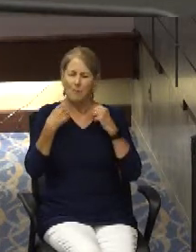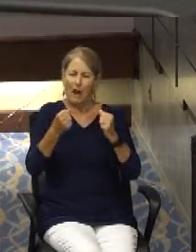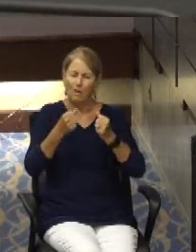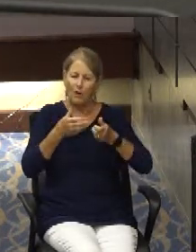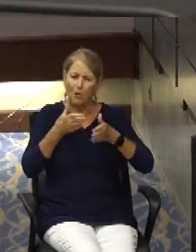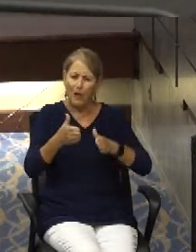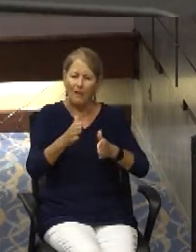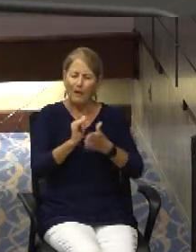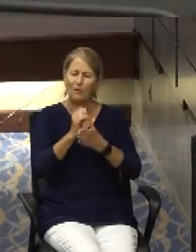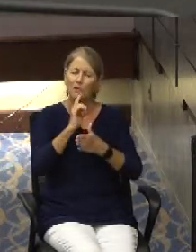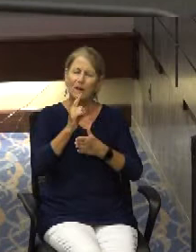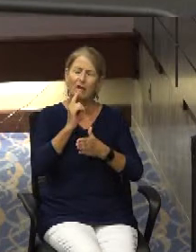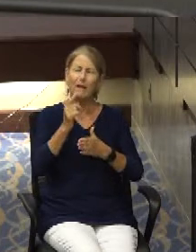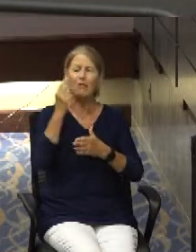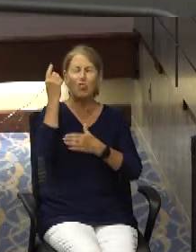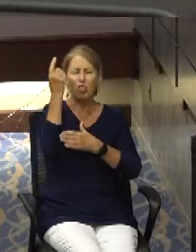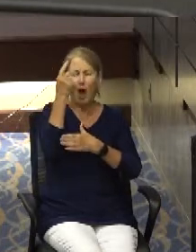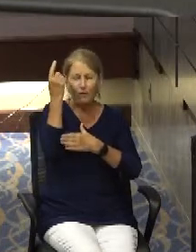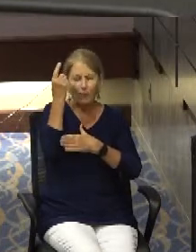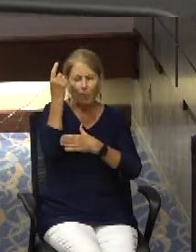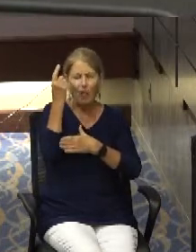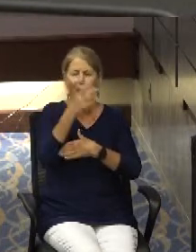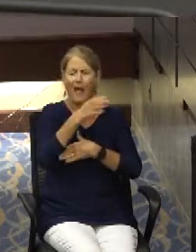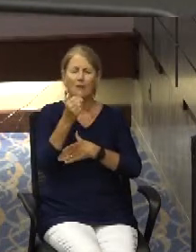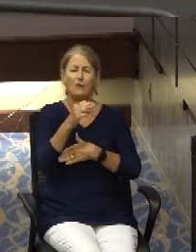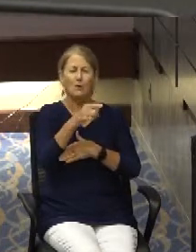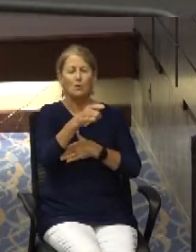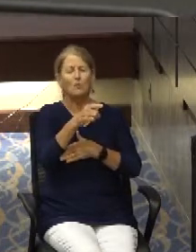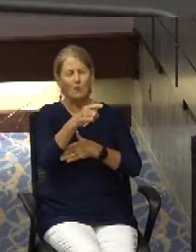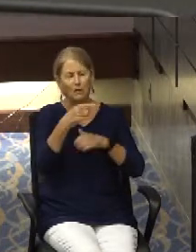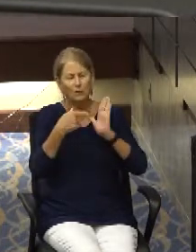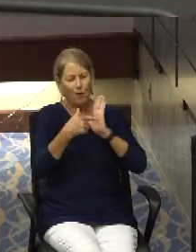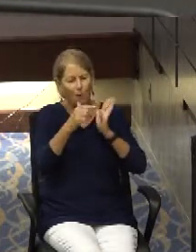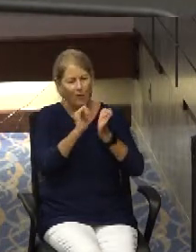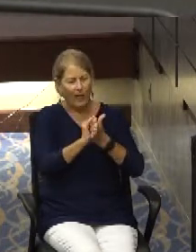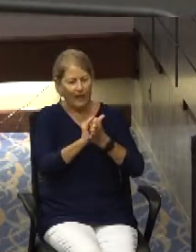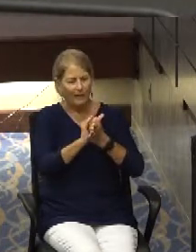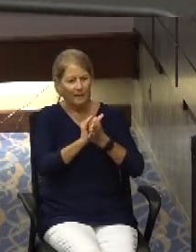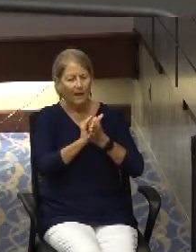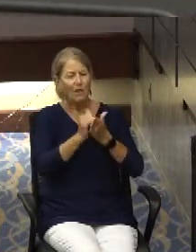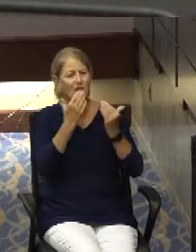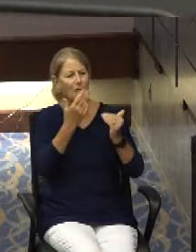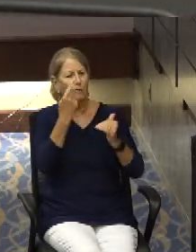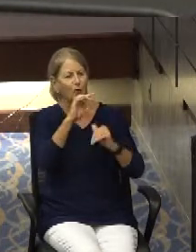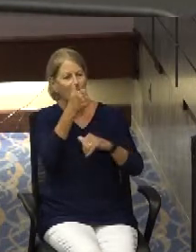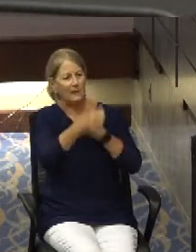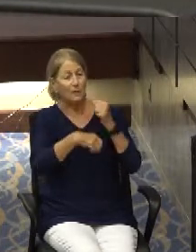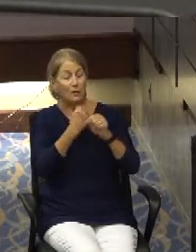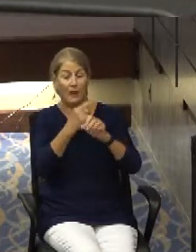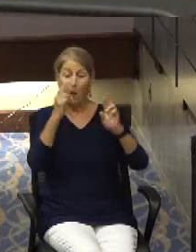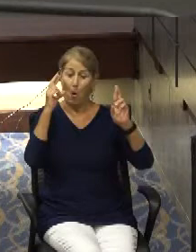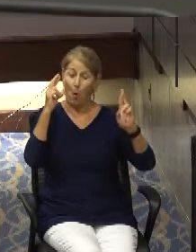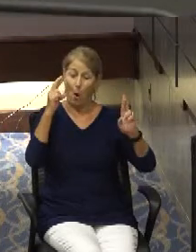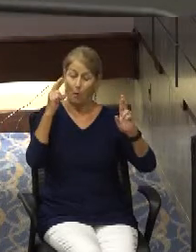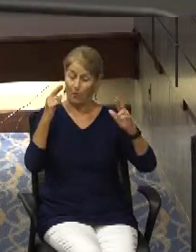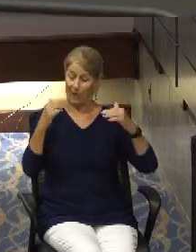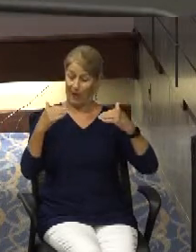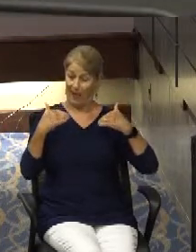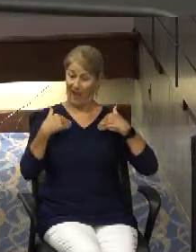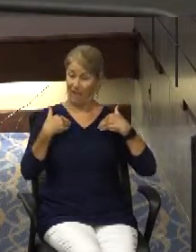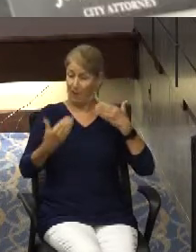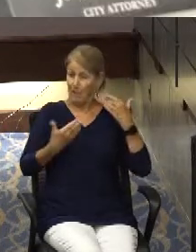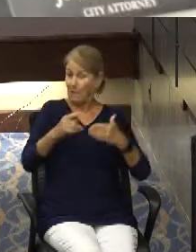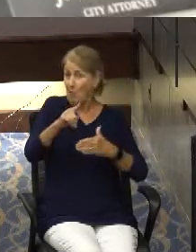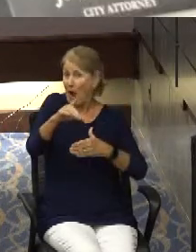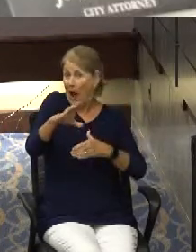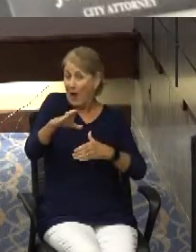thoughtful and embodied, and you do that. So thank you for 10 years, and we hope that we have maybe 100 more with you. Right.